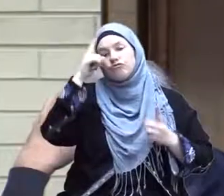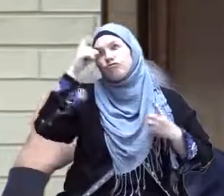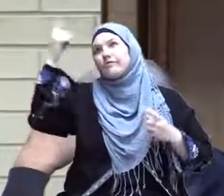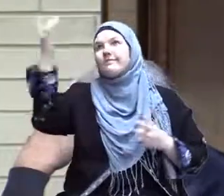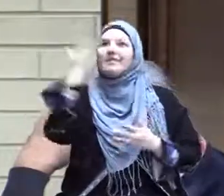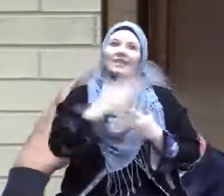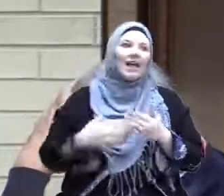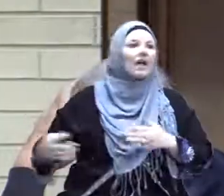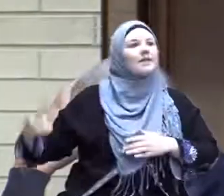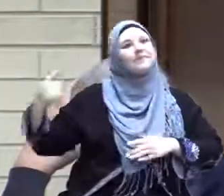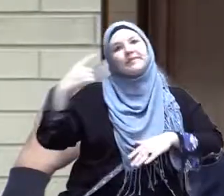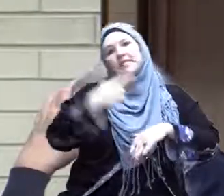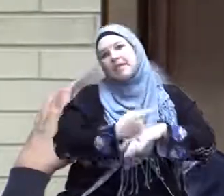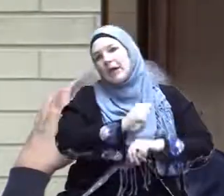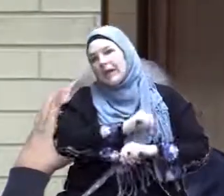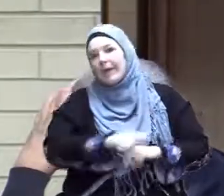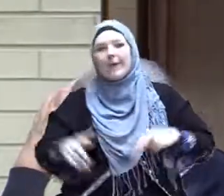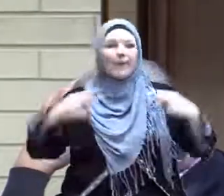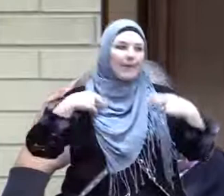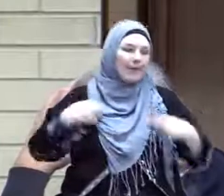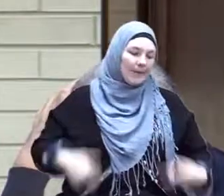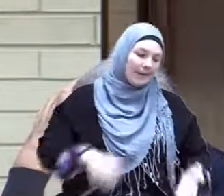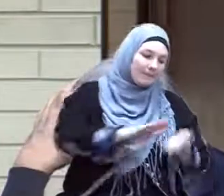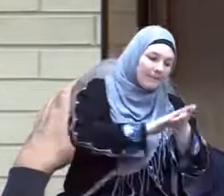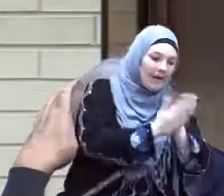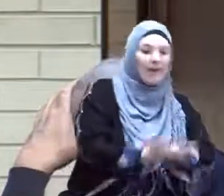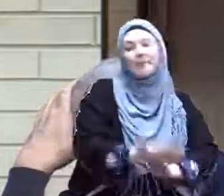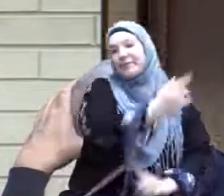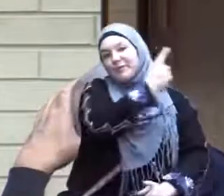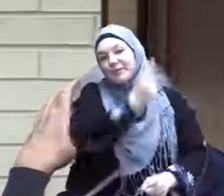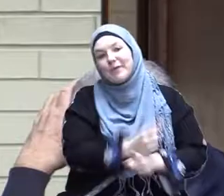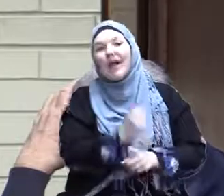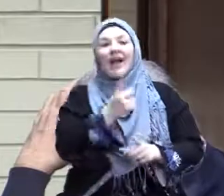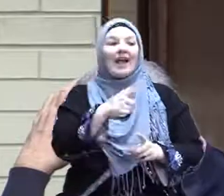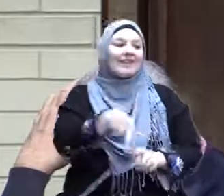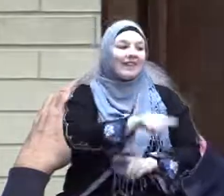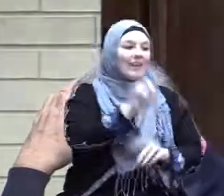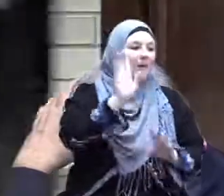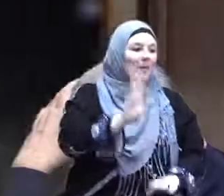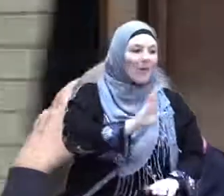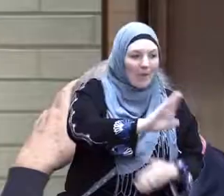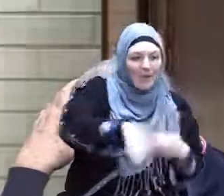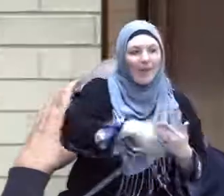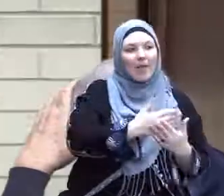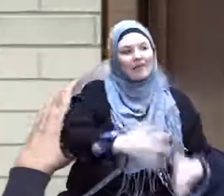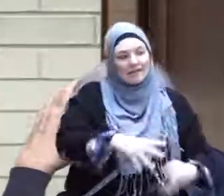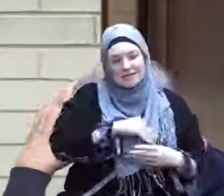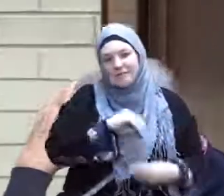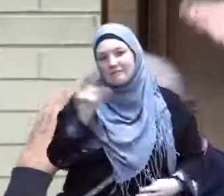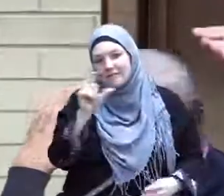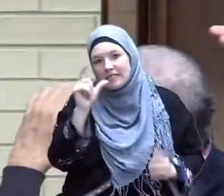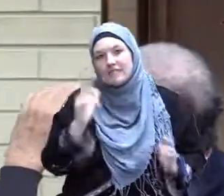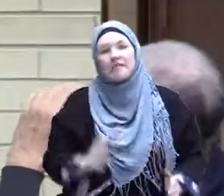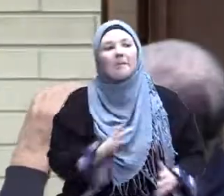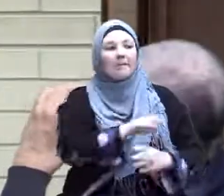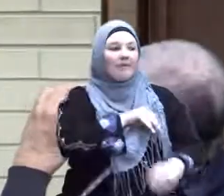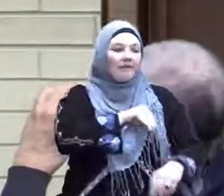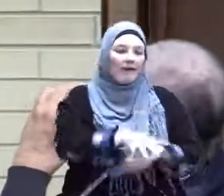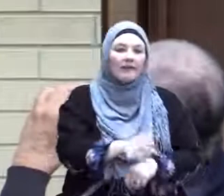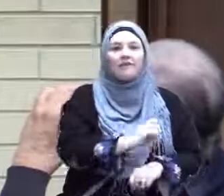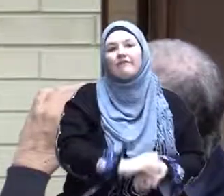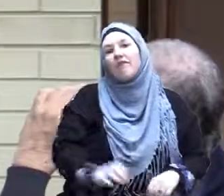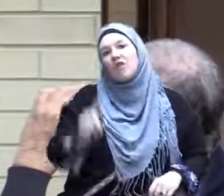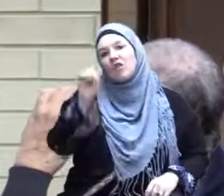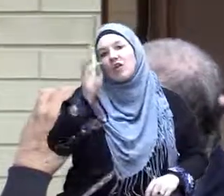one day humanity will turn right and they will take the right turn and the guidance of